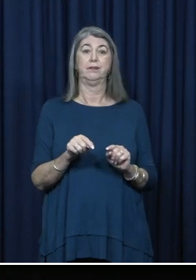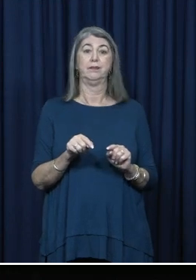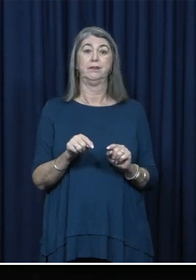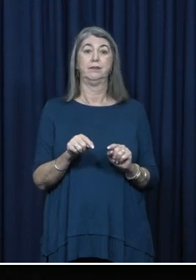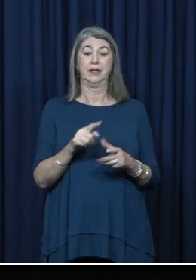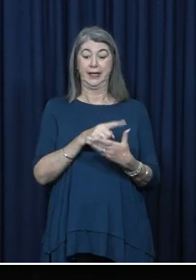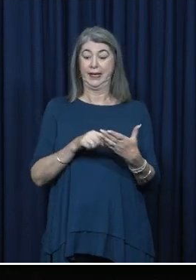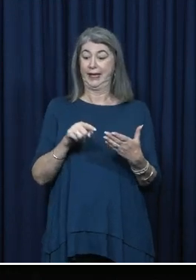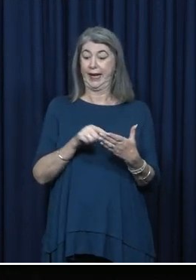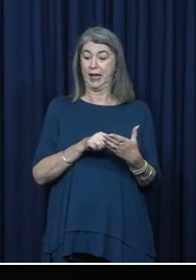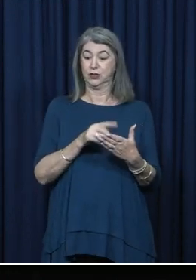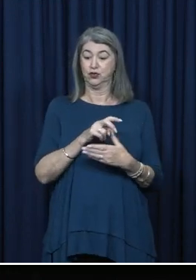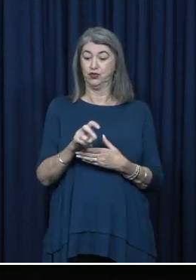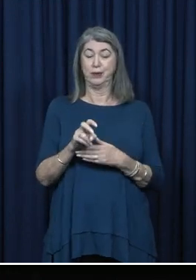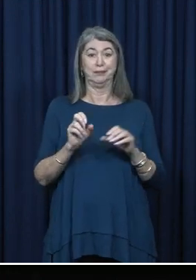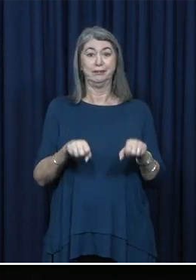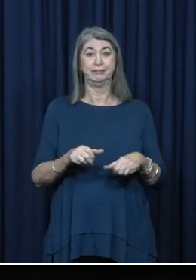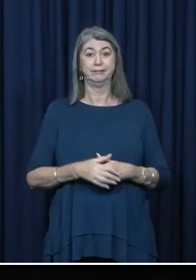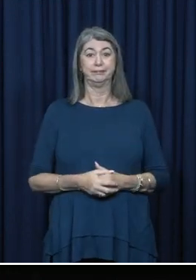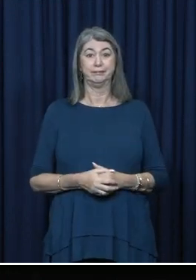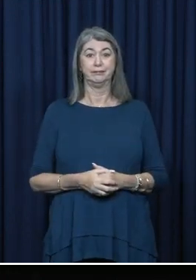and canceling the trip.